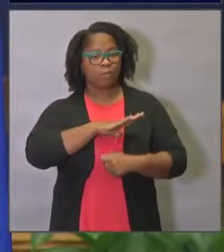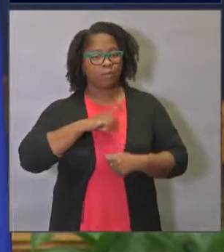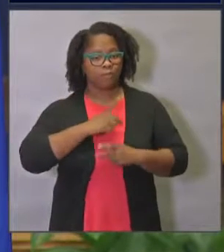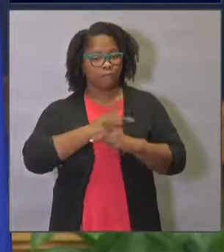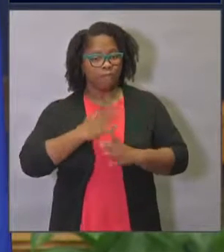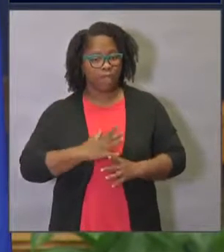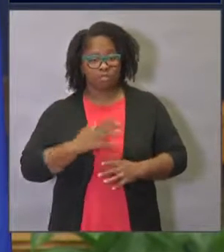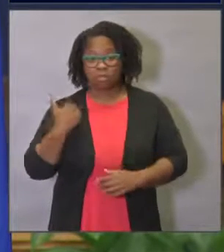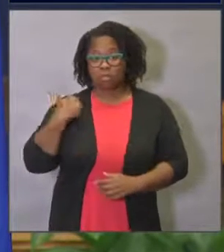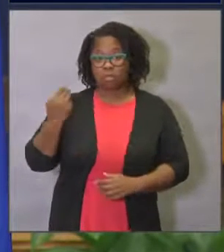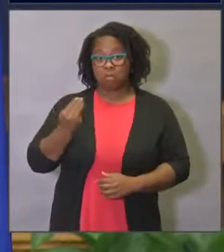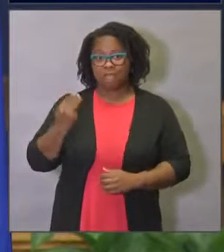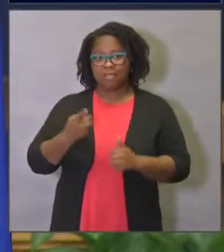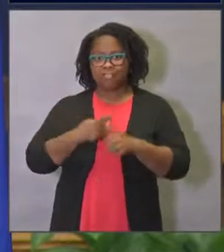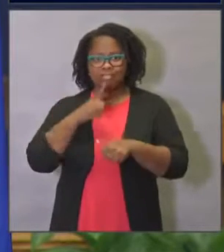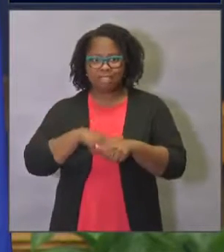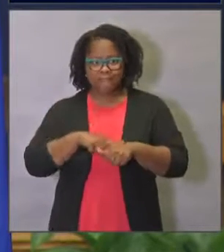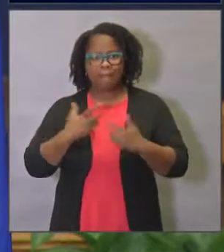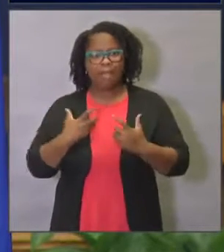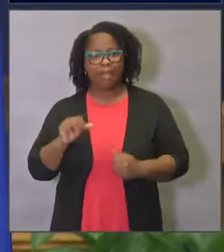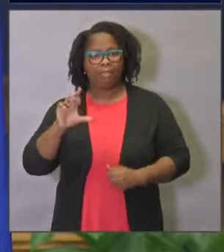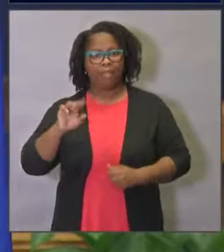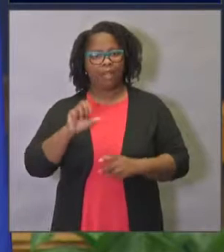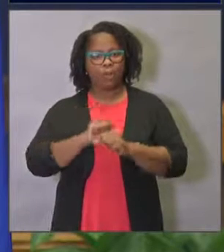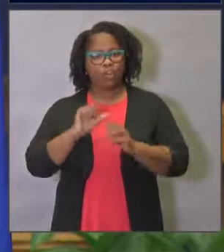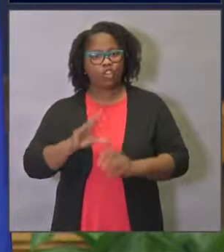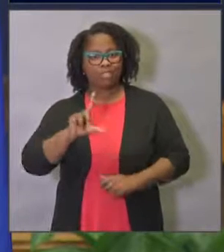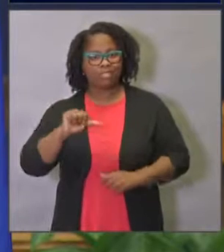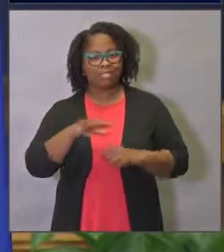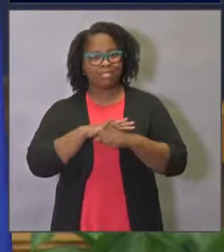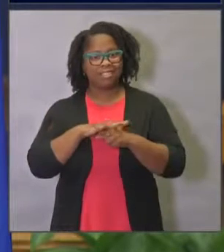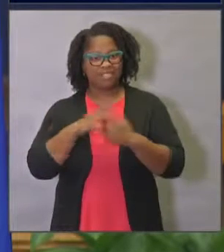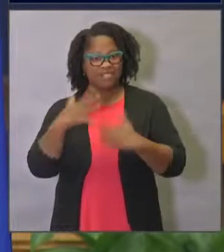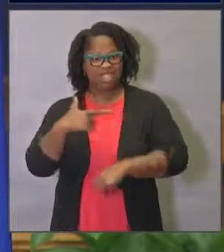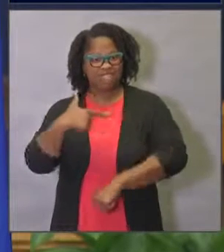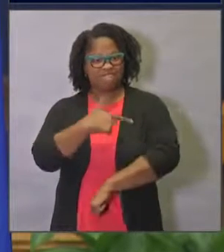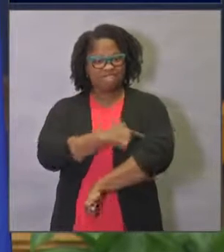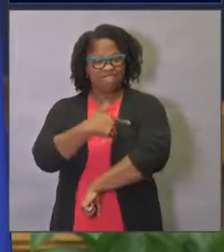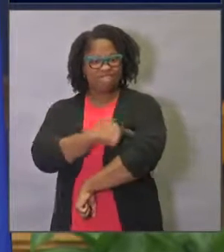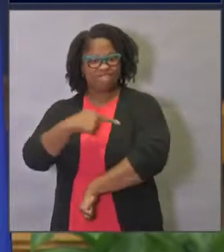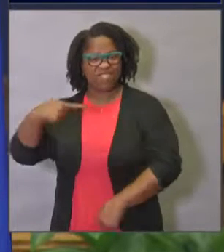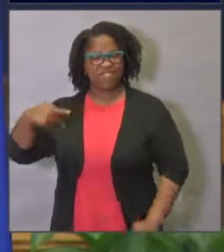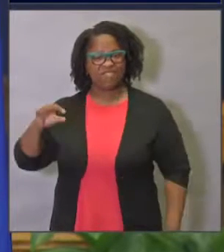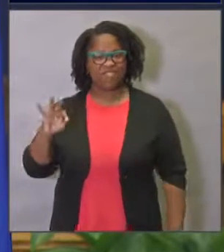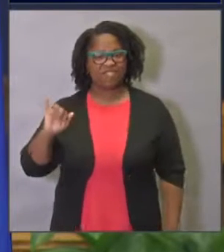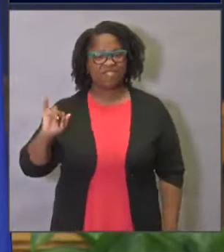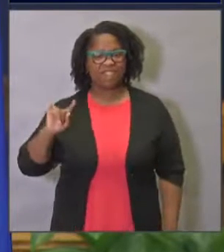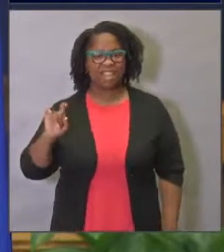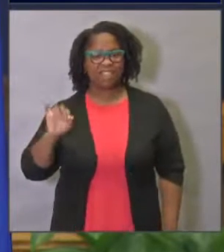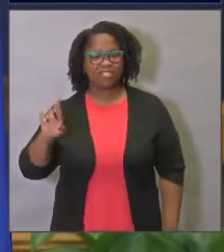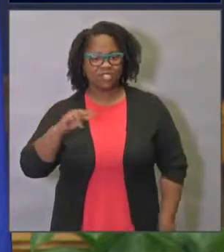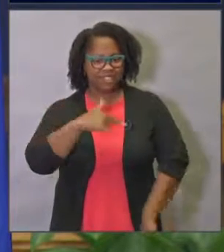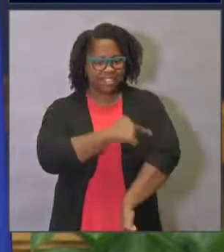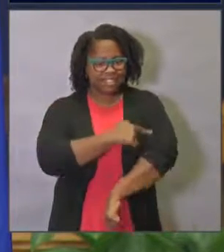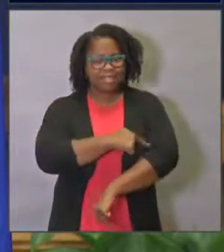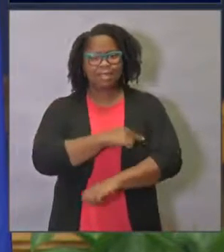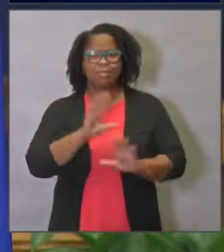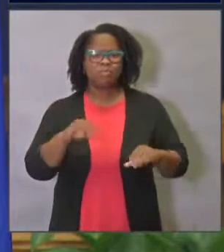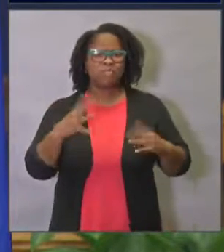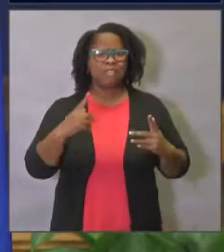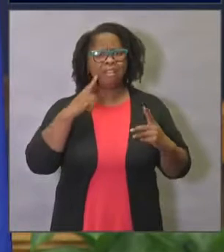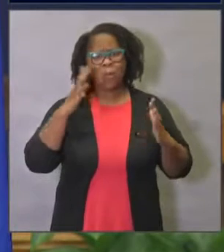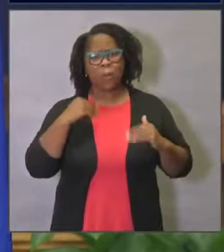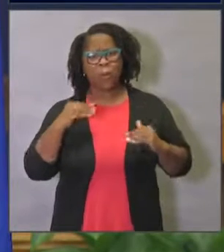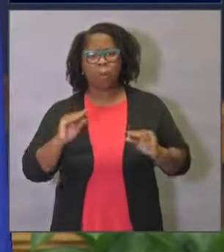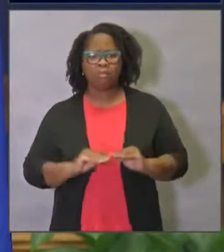first healthcare workers in Los Angeles County received the Pfizer vaccine, bringing some very much needed hope and light during these